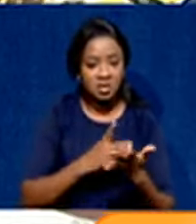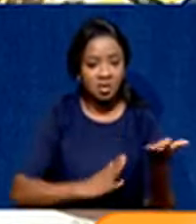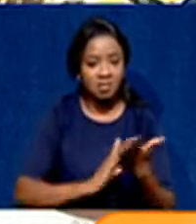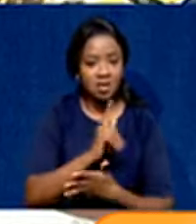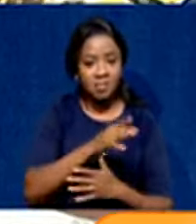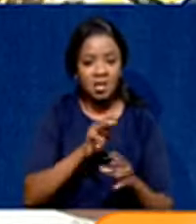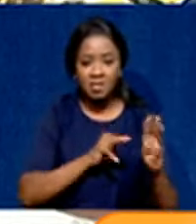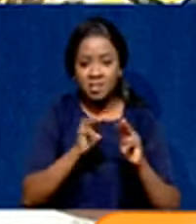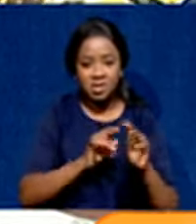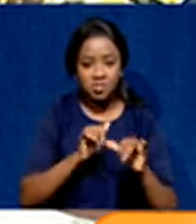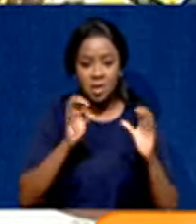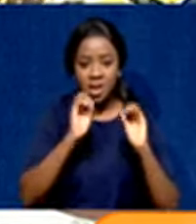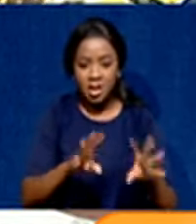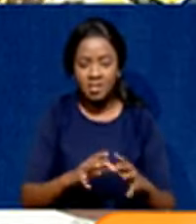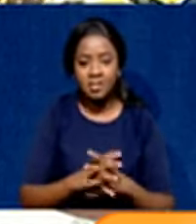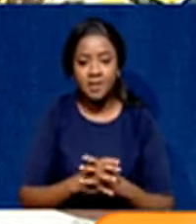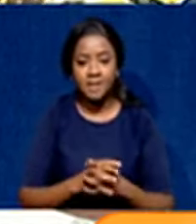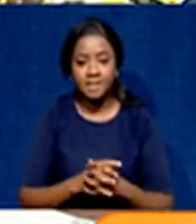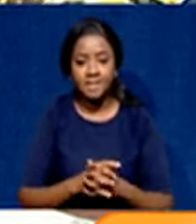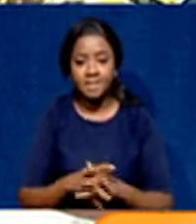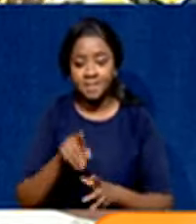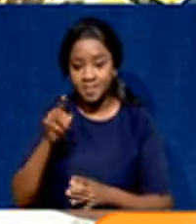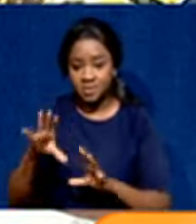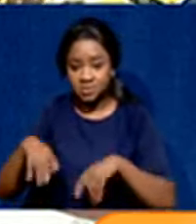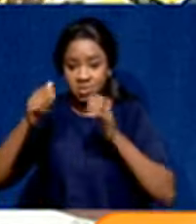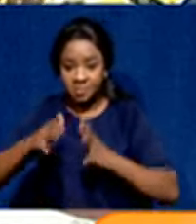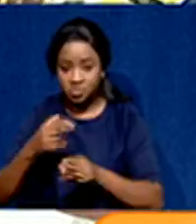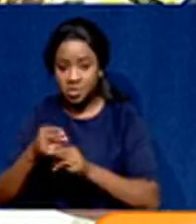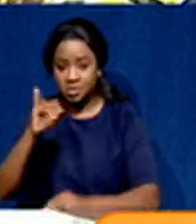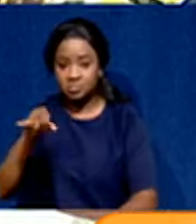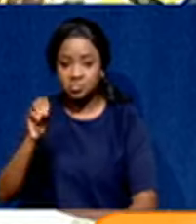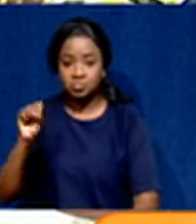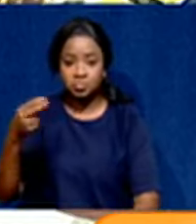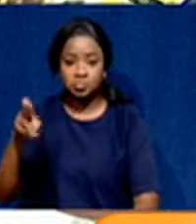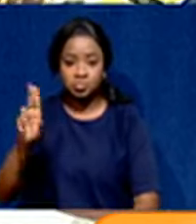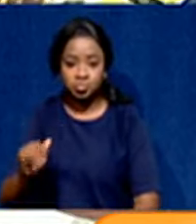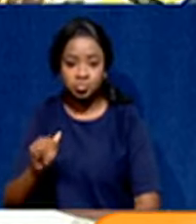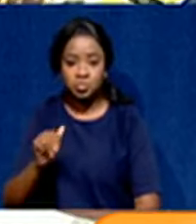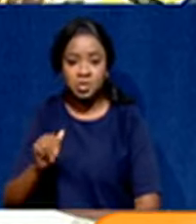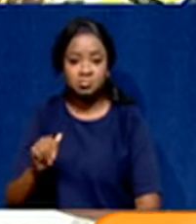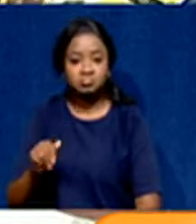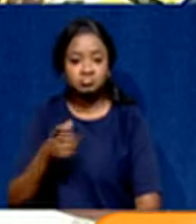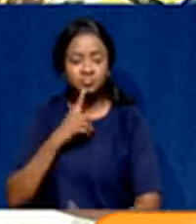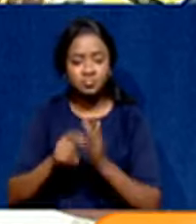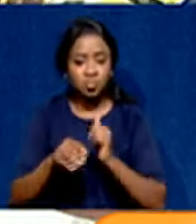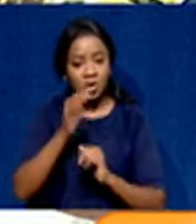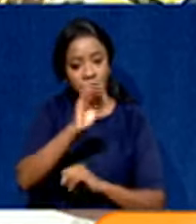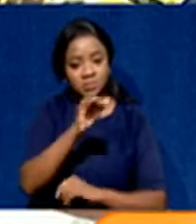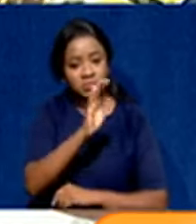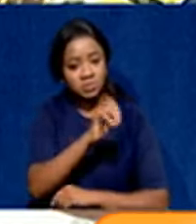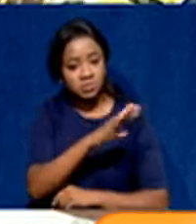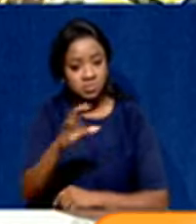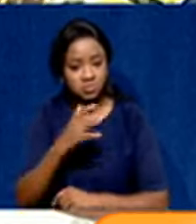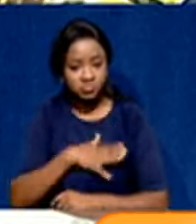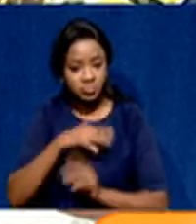alleged mismanagement of artists' royalties. Now, KECOBO chairperson Joshua Kutun is now calling on the Ethics